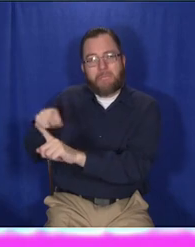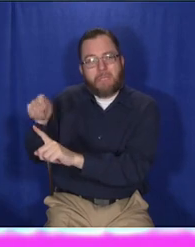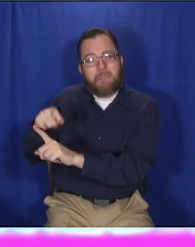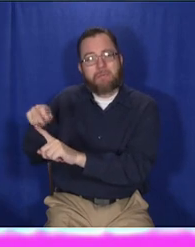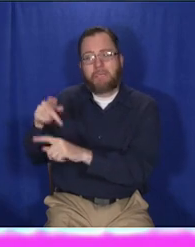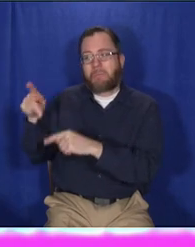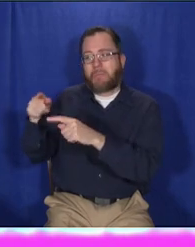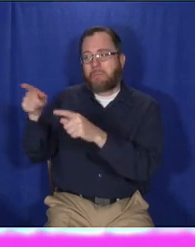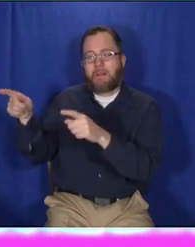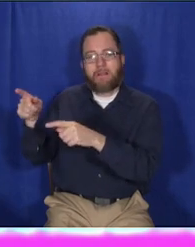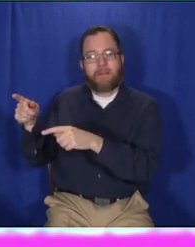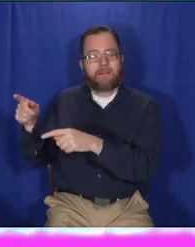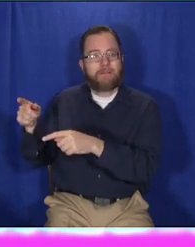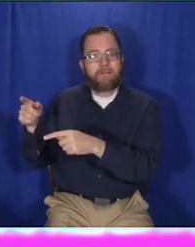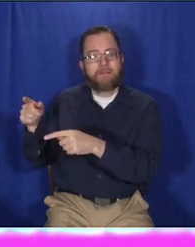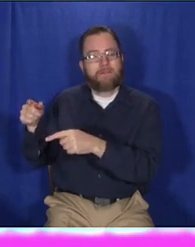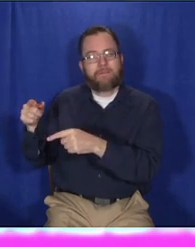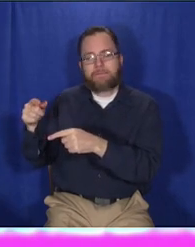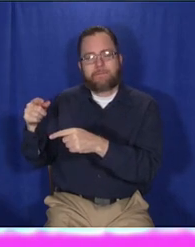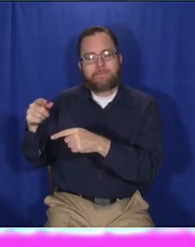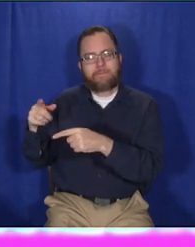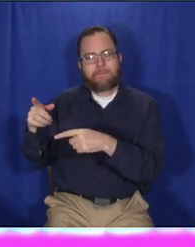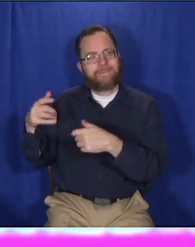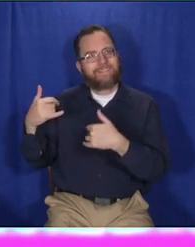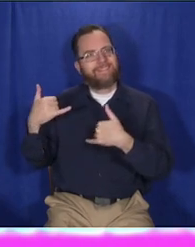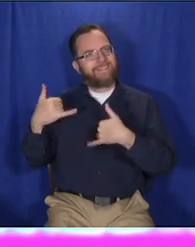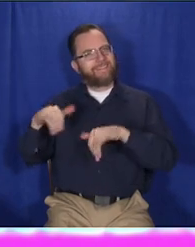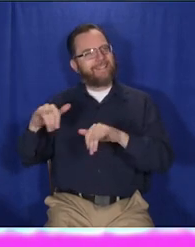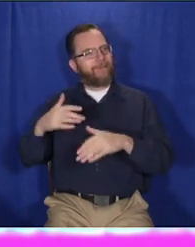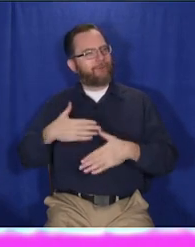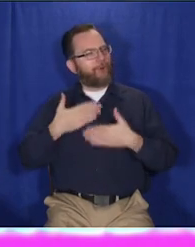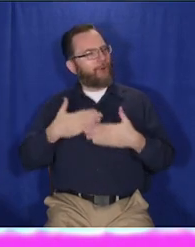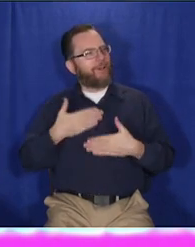of affliction, they had an abundance of joy